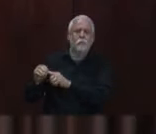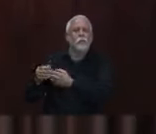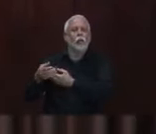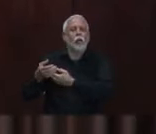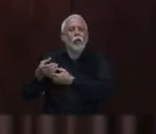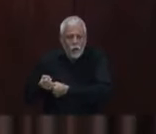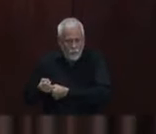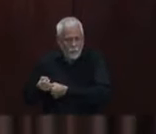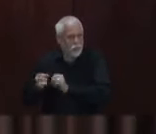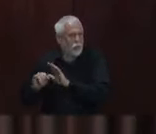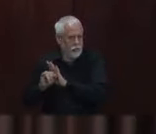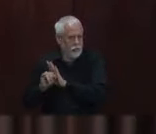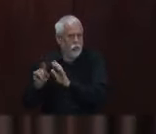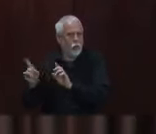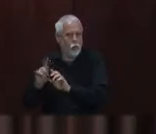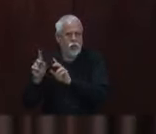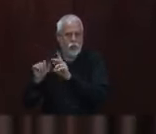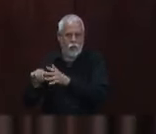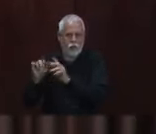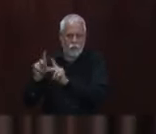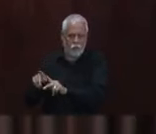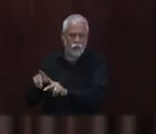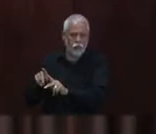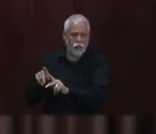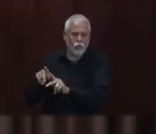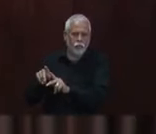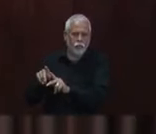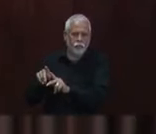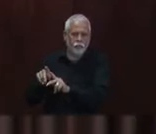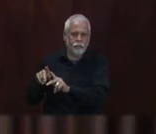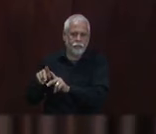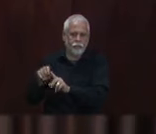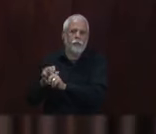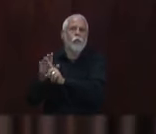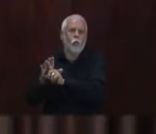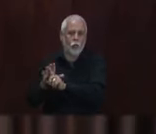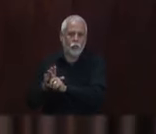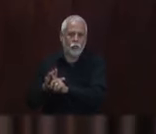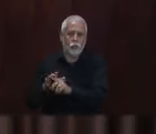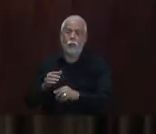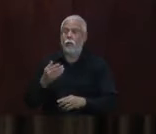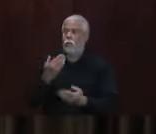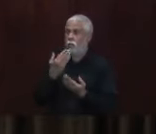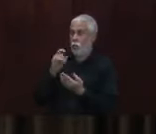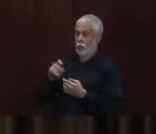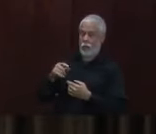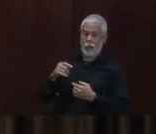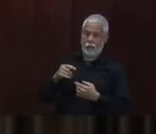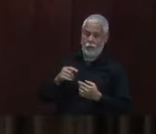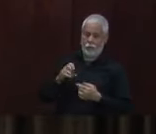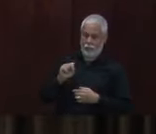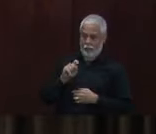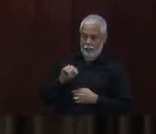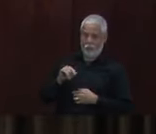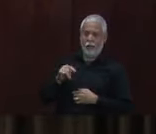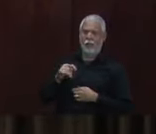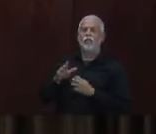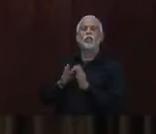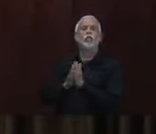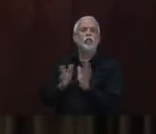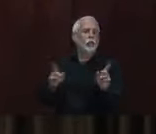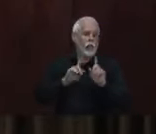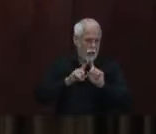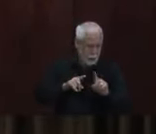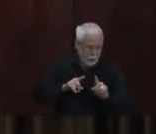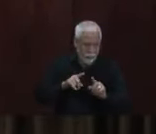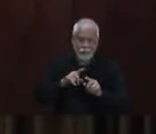confidence, identify where the person contracted COVID? That's a great question. So I can give you a general